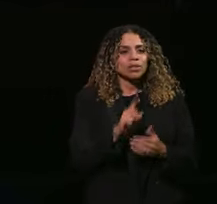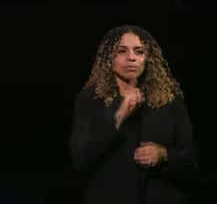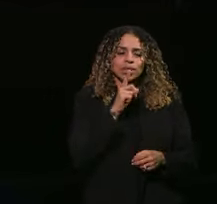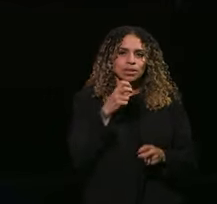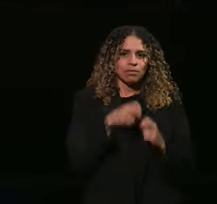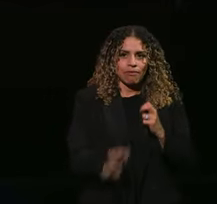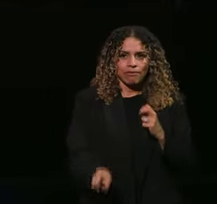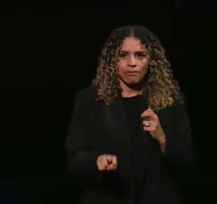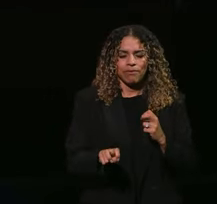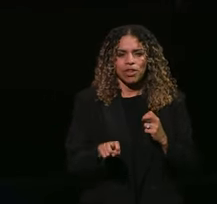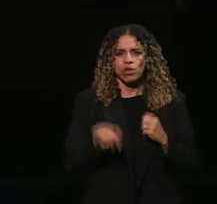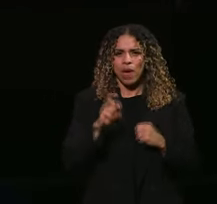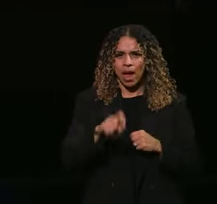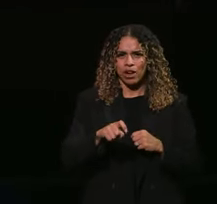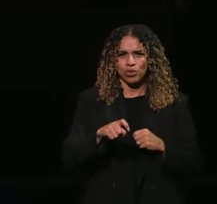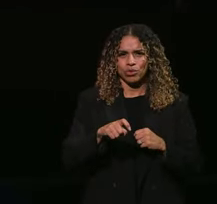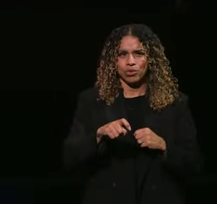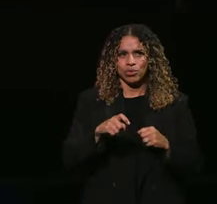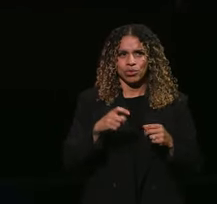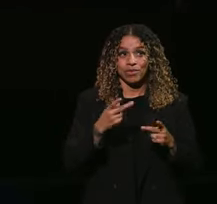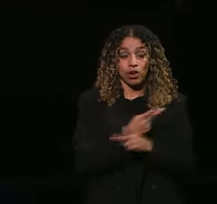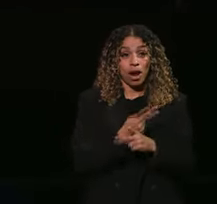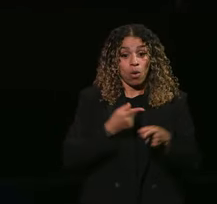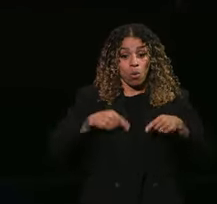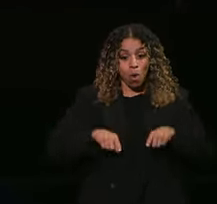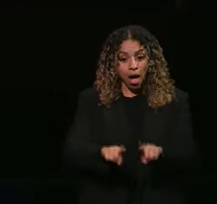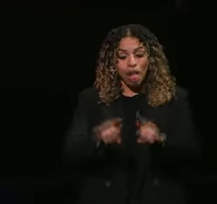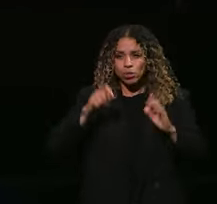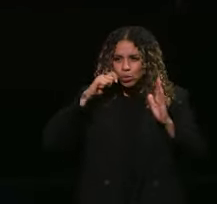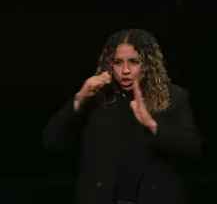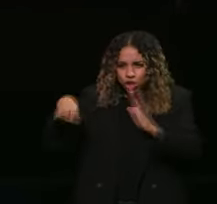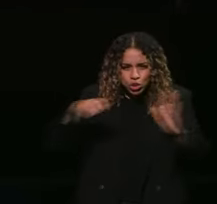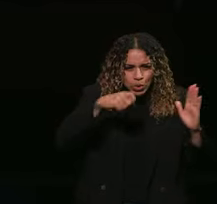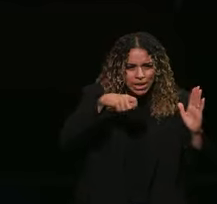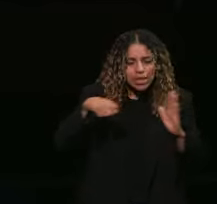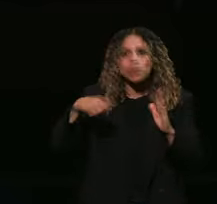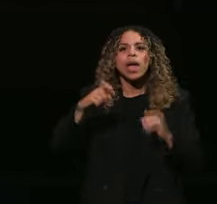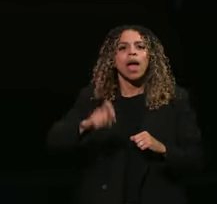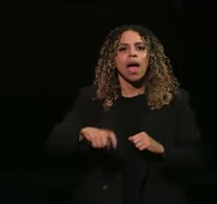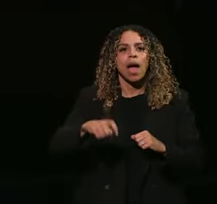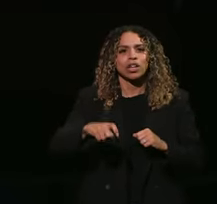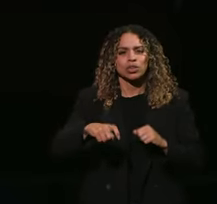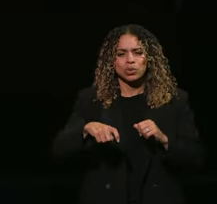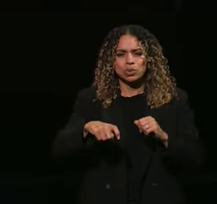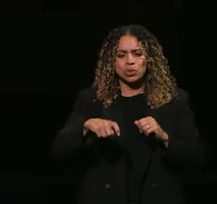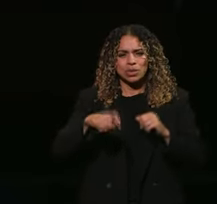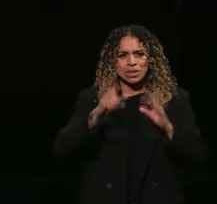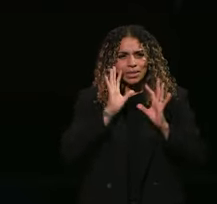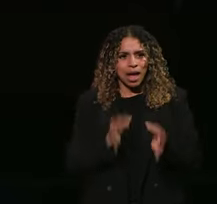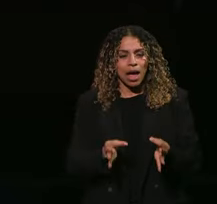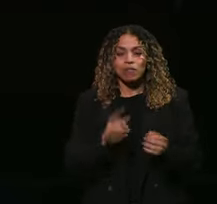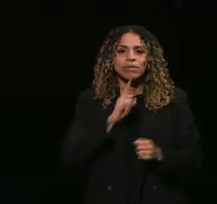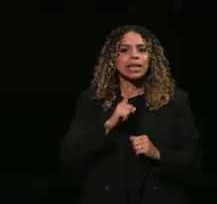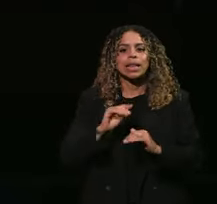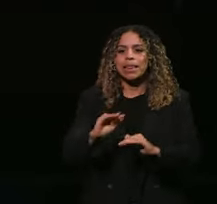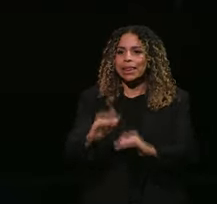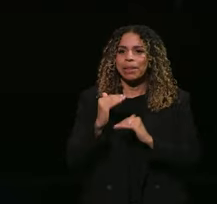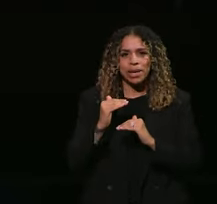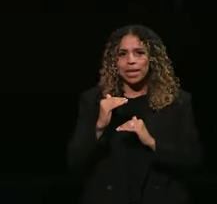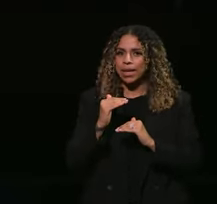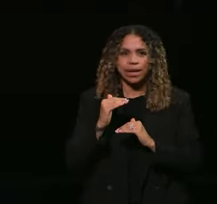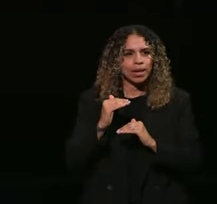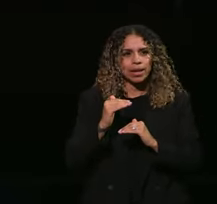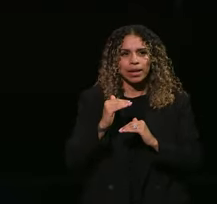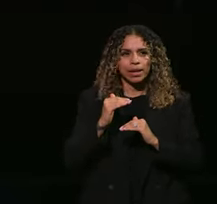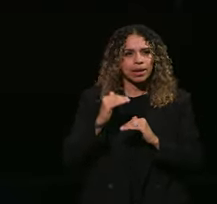choose when we were shooting, we had to choose what exactly. We had very limited amount of memory